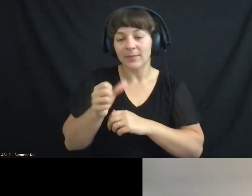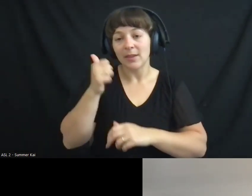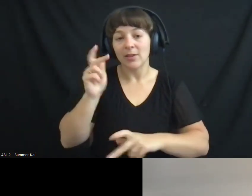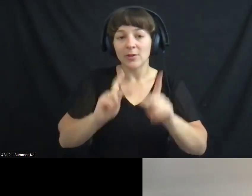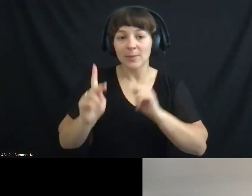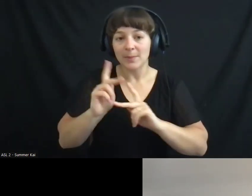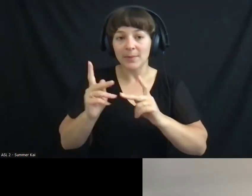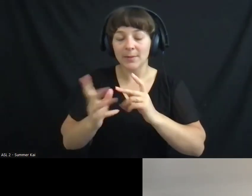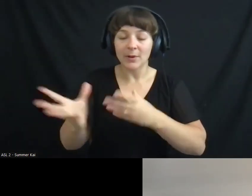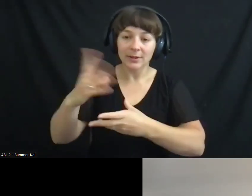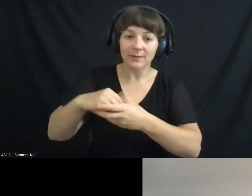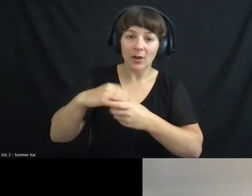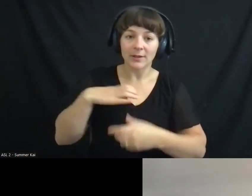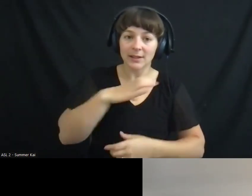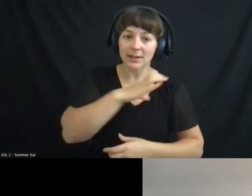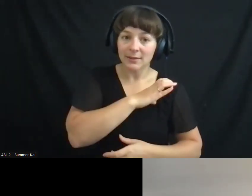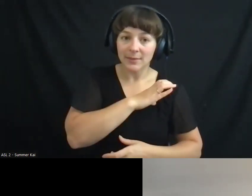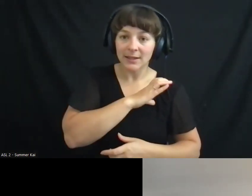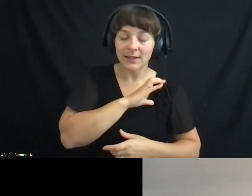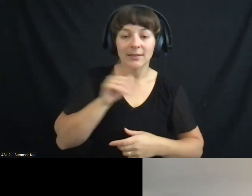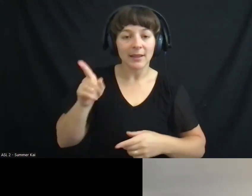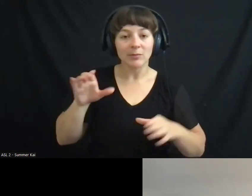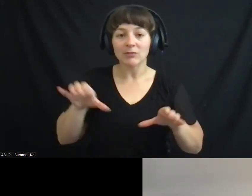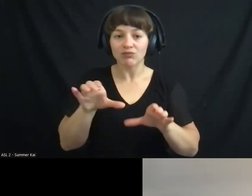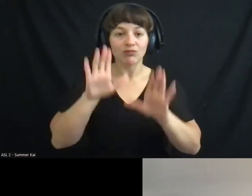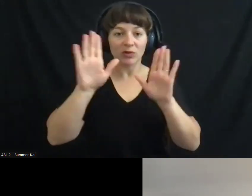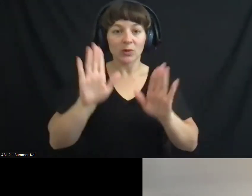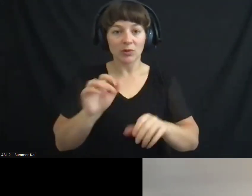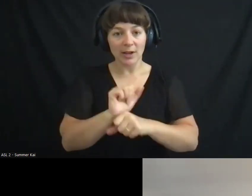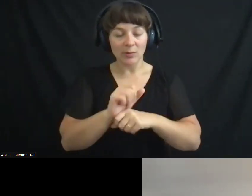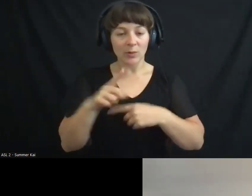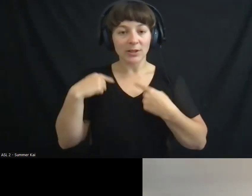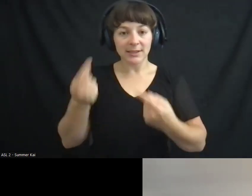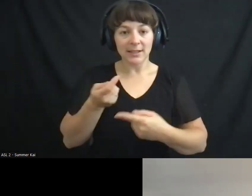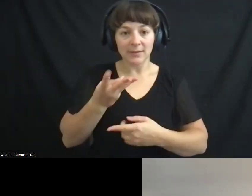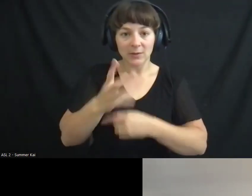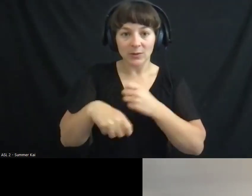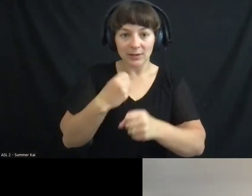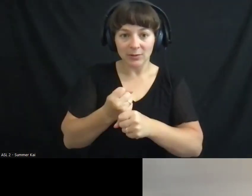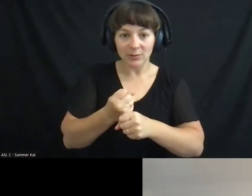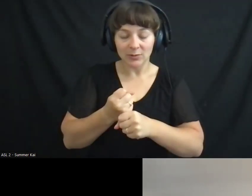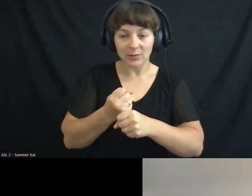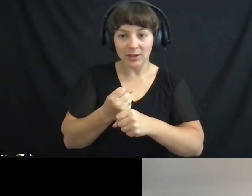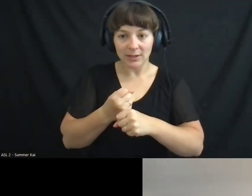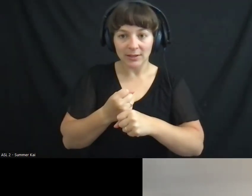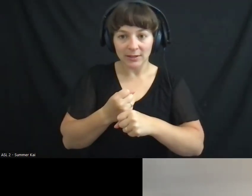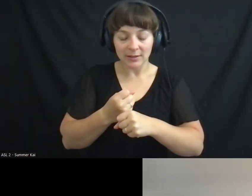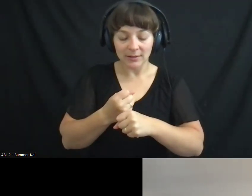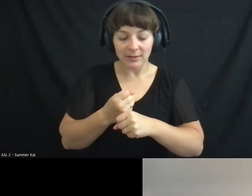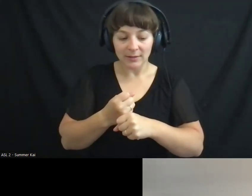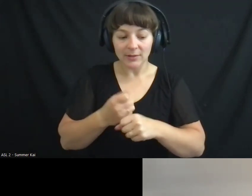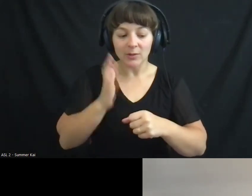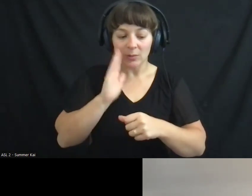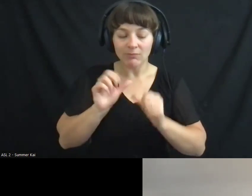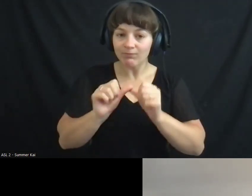committee, we've been doing great work over the last couple of years, and we hope to do more over